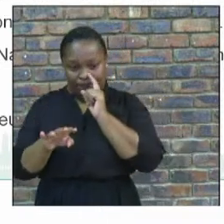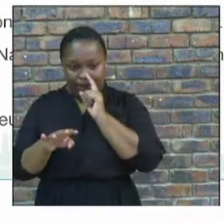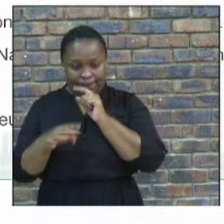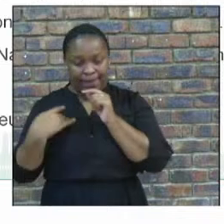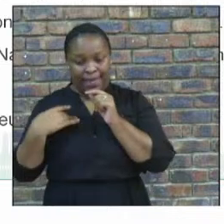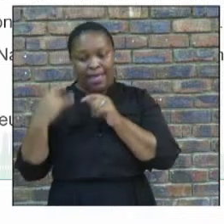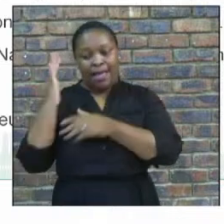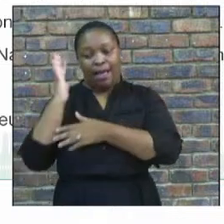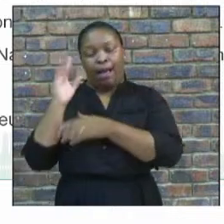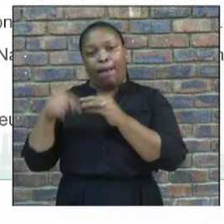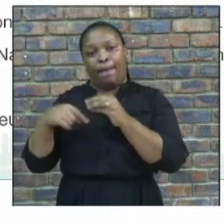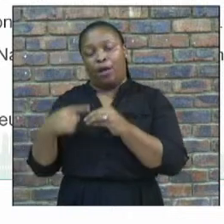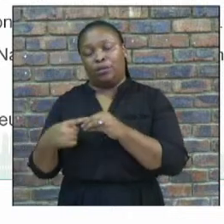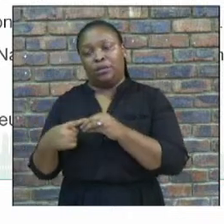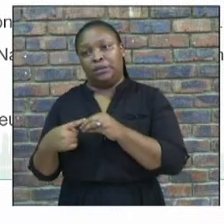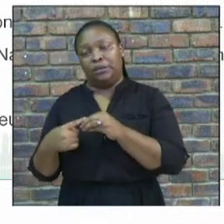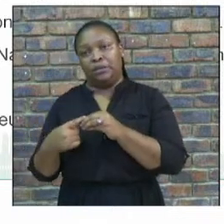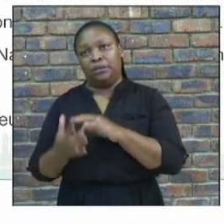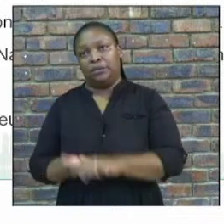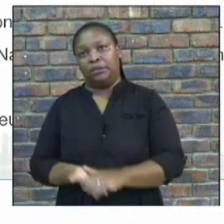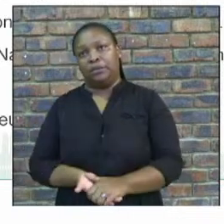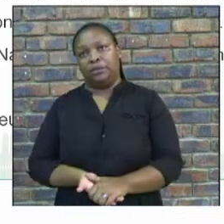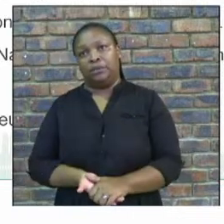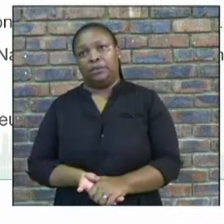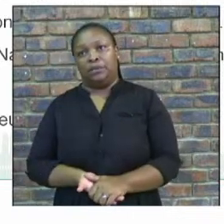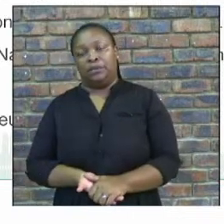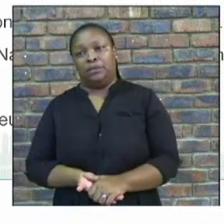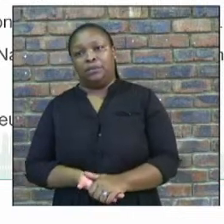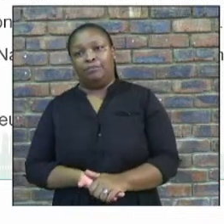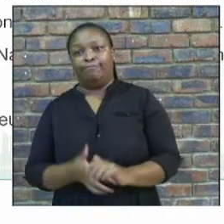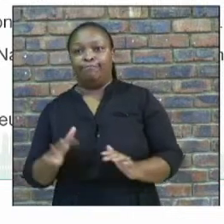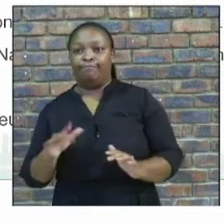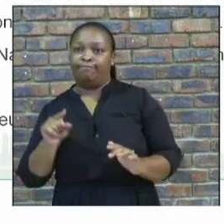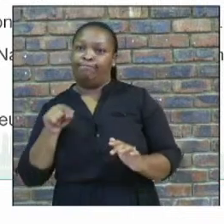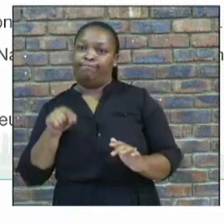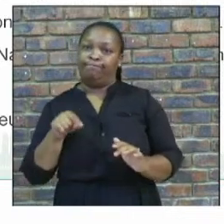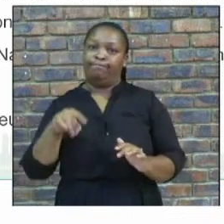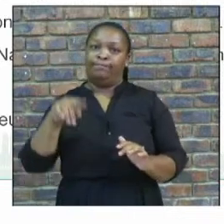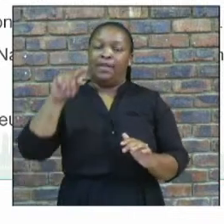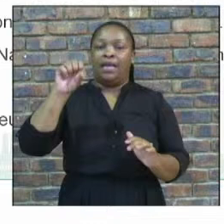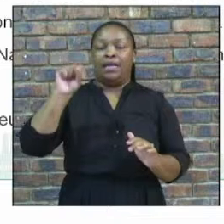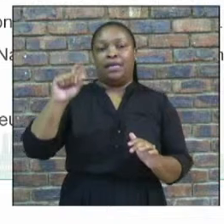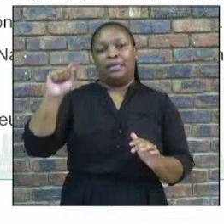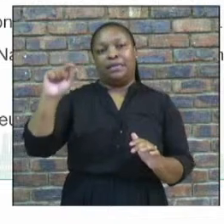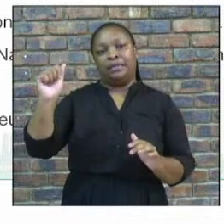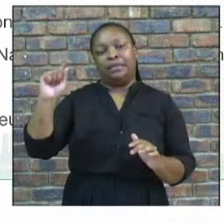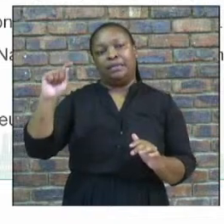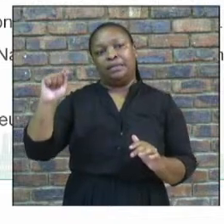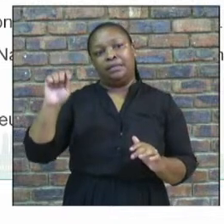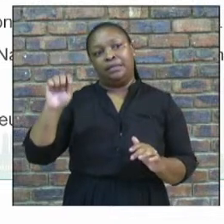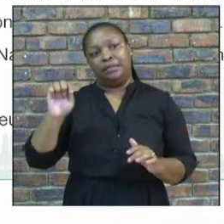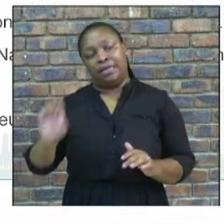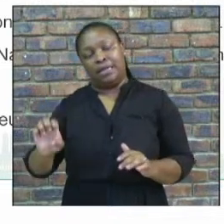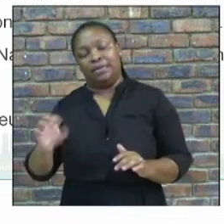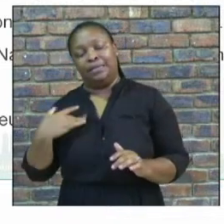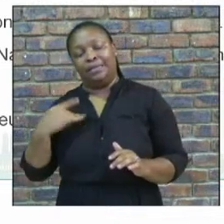talks to the state. So how is the state going to benefit from the